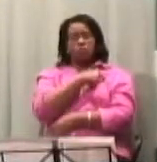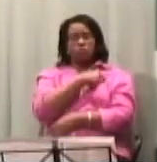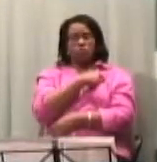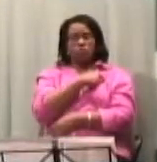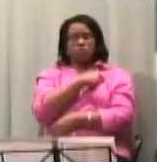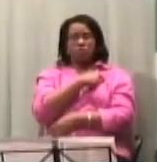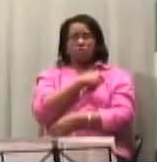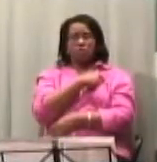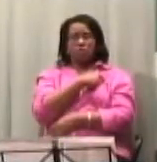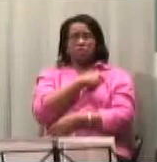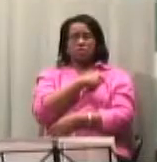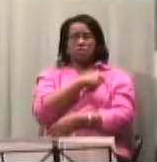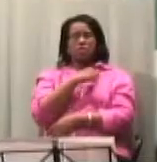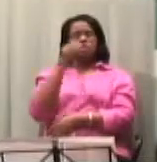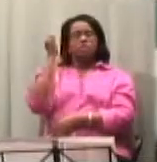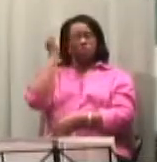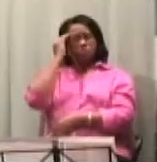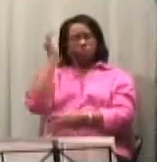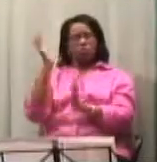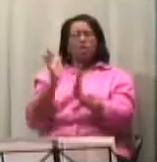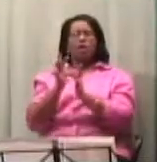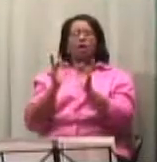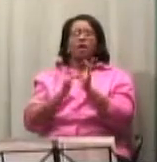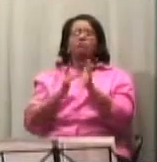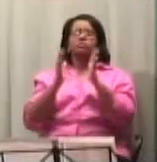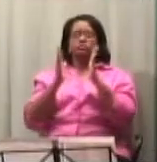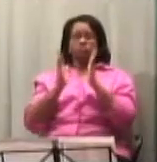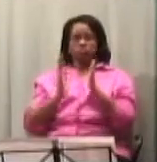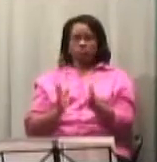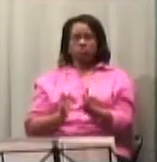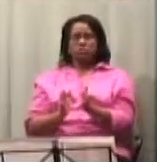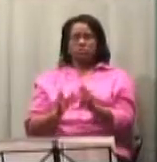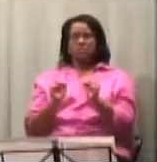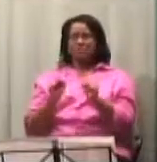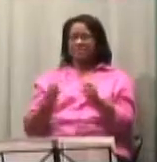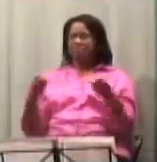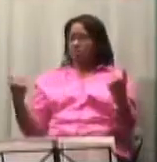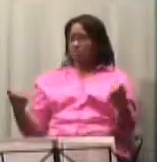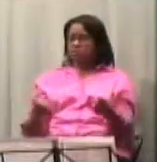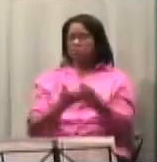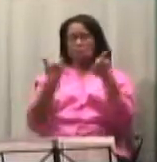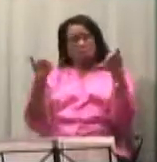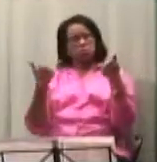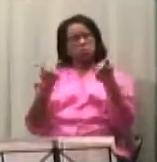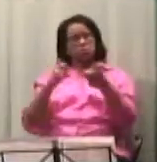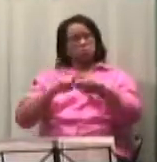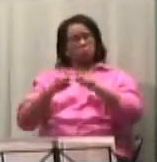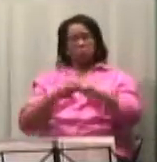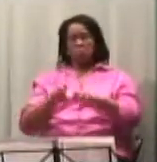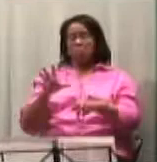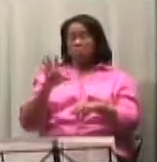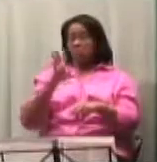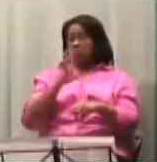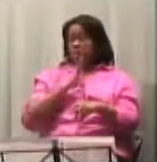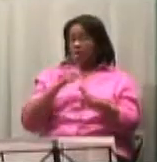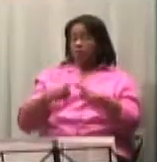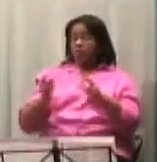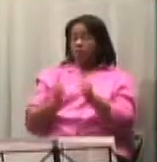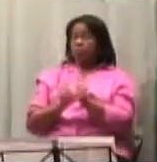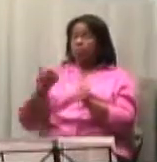as Christians. So we pray that we may start to produce, that